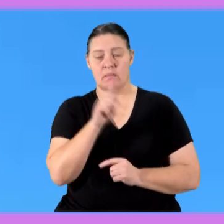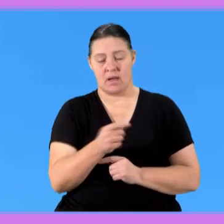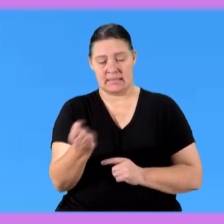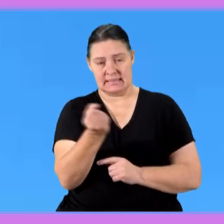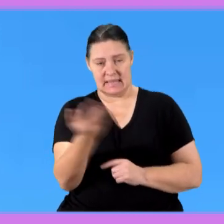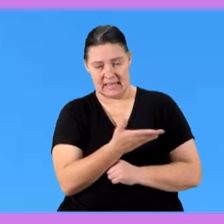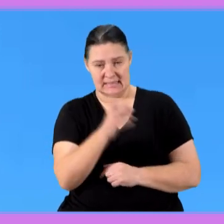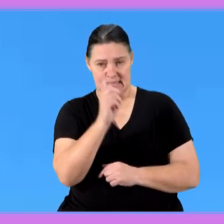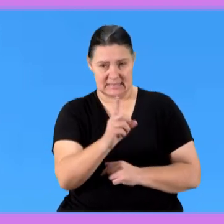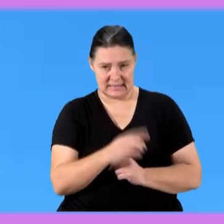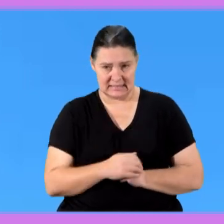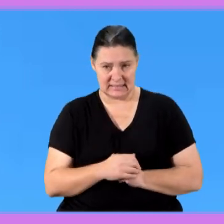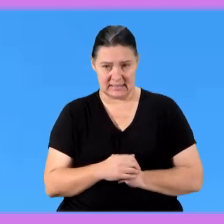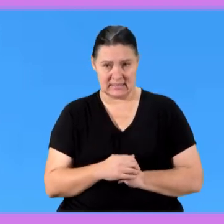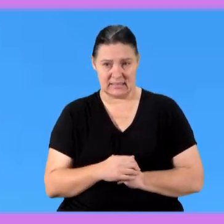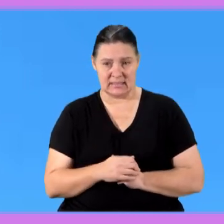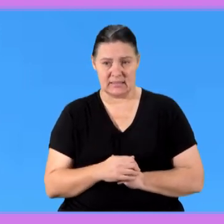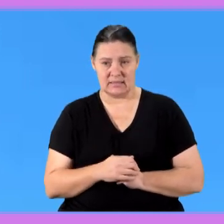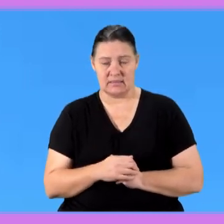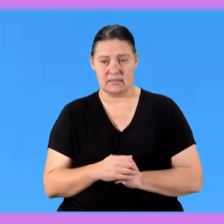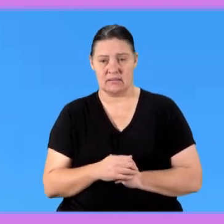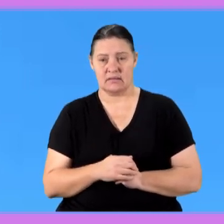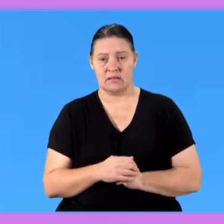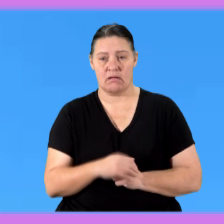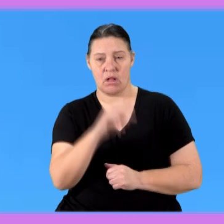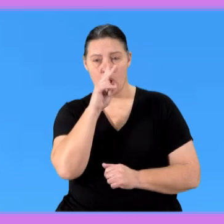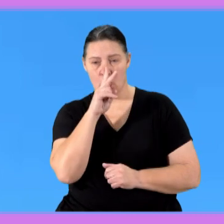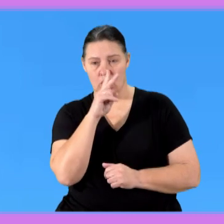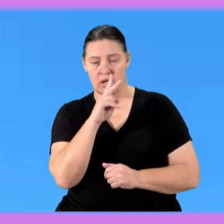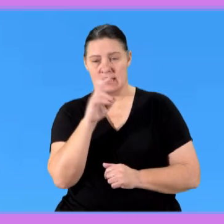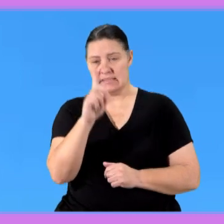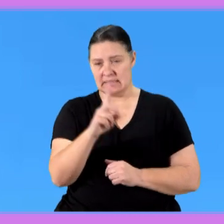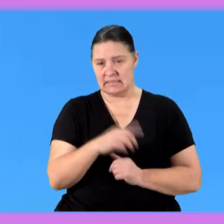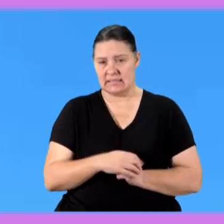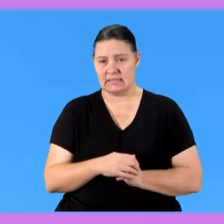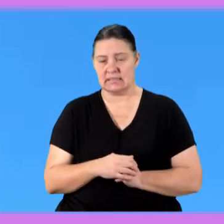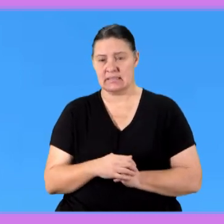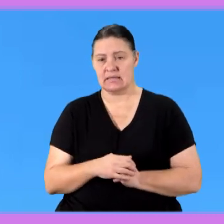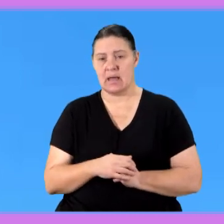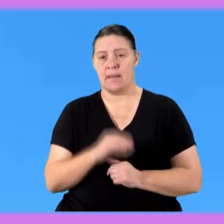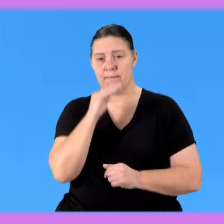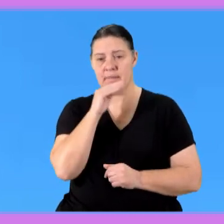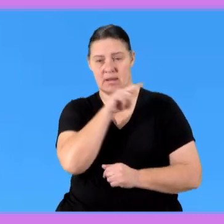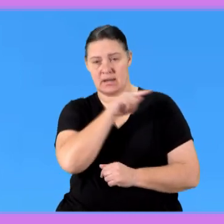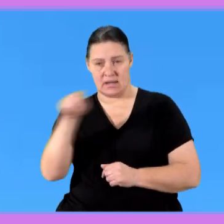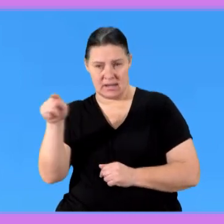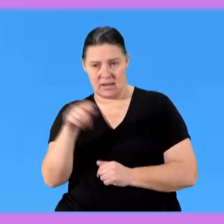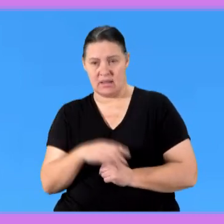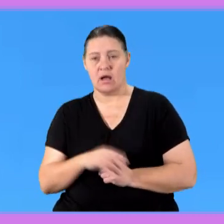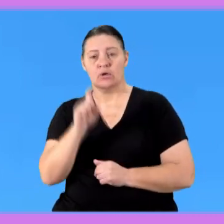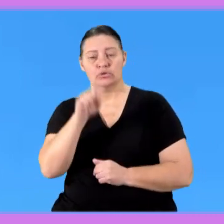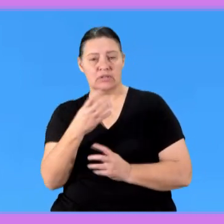this will be my dice, right? And now, when I look at the dice which is going to work horizontally, I should